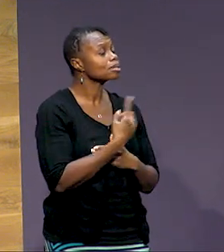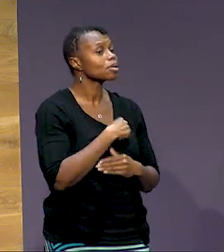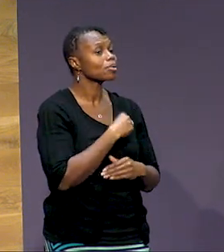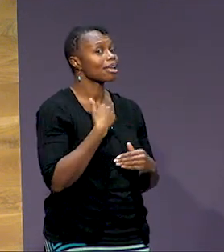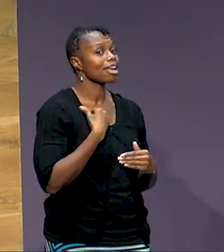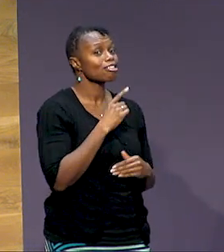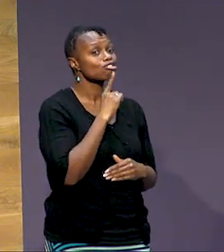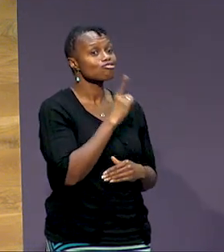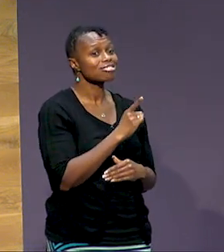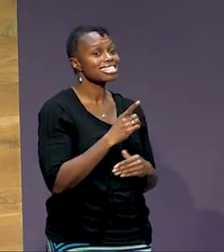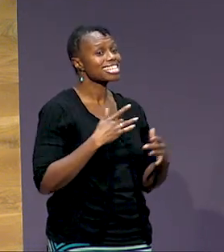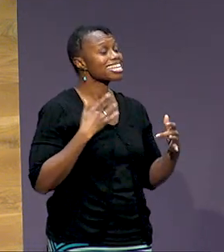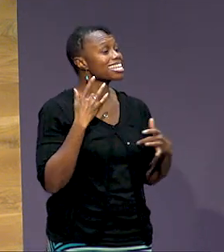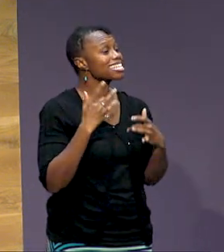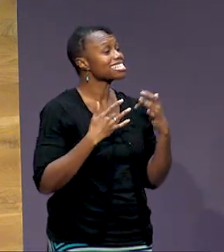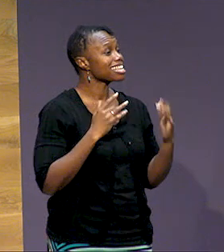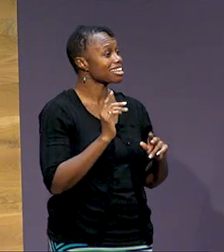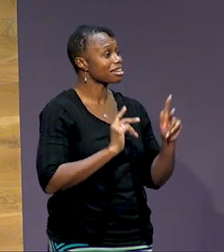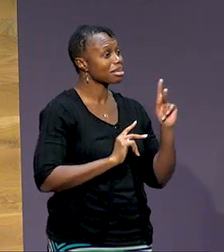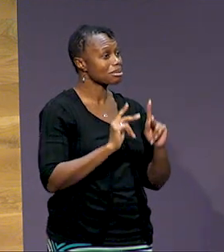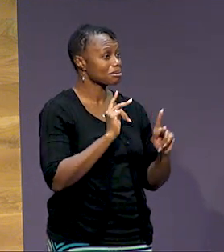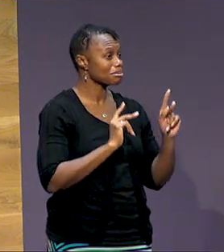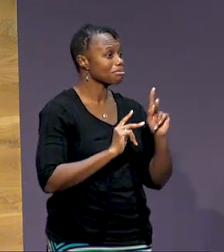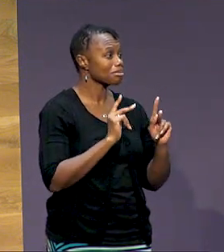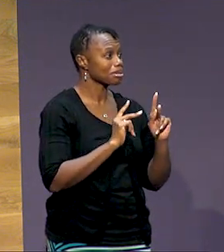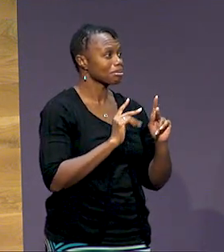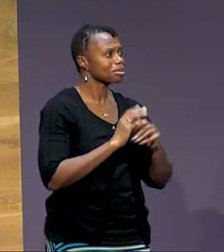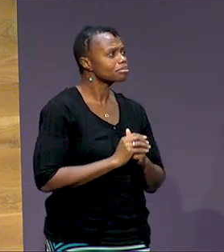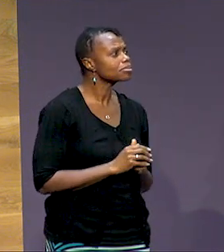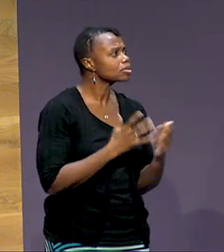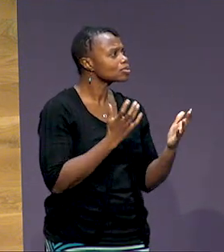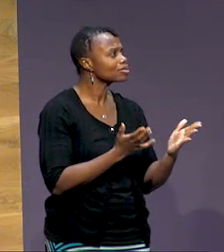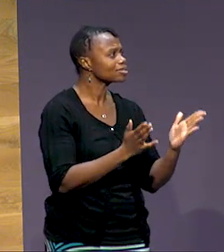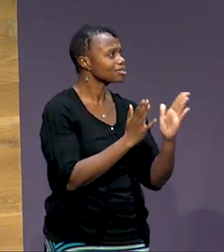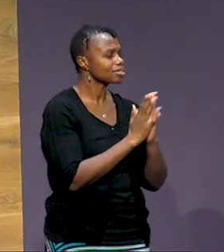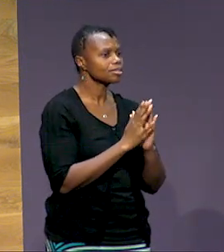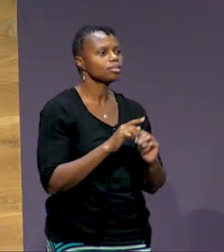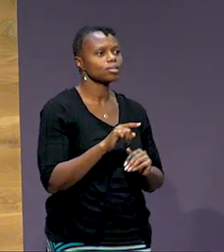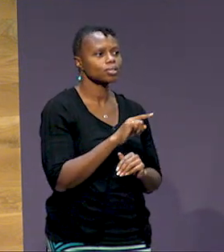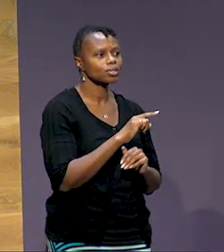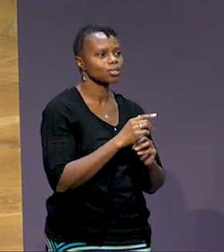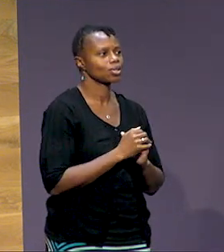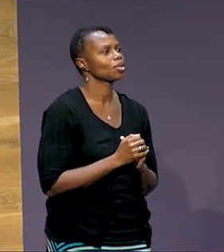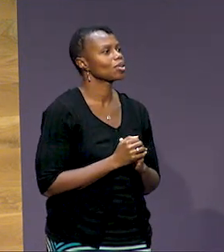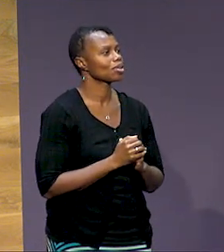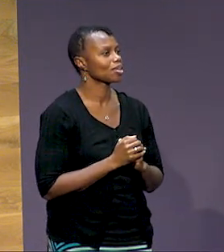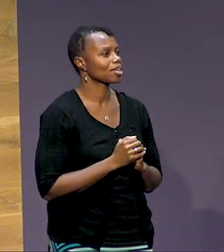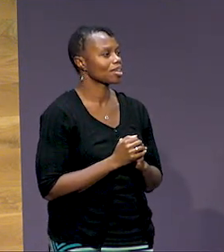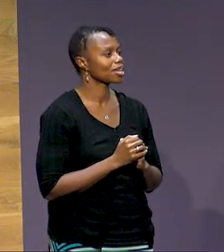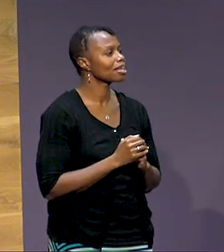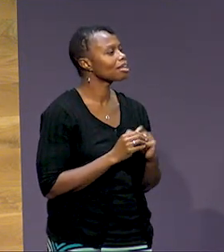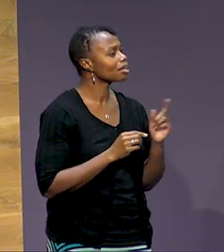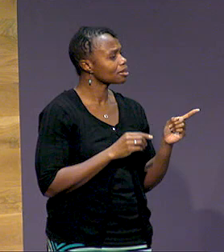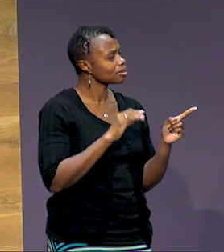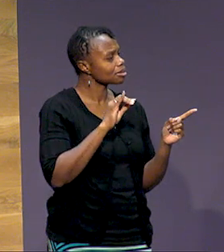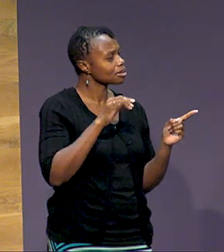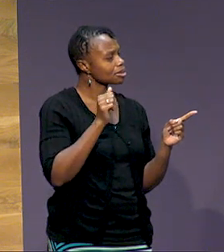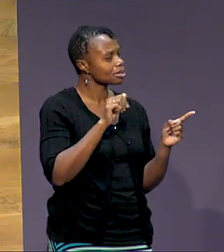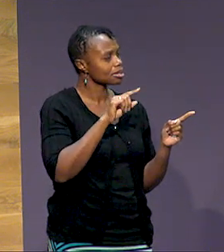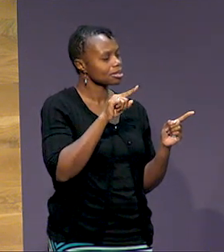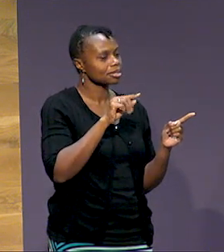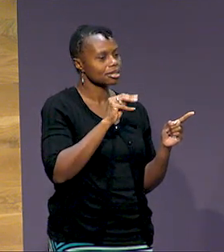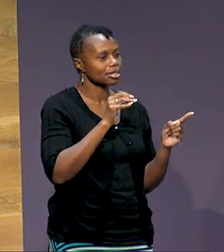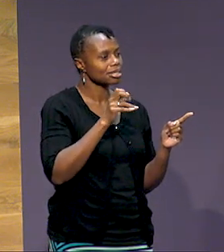exciting storytellers to share with. And I want to begin by asking each one, and we'll start with you if we might, Jazmine, to tell us a little bit